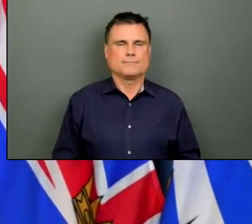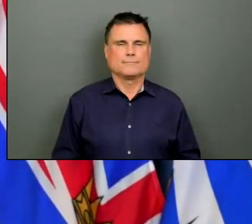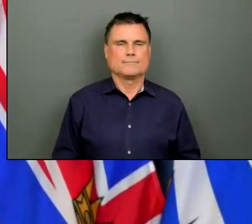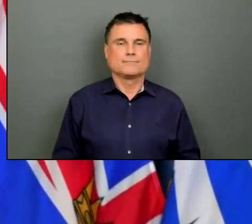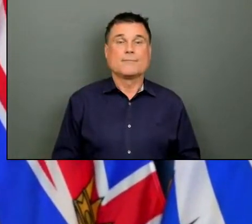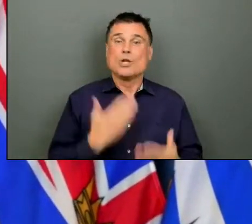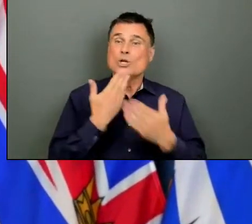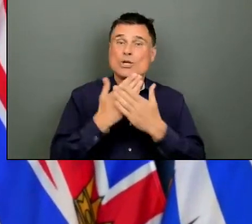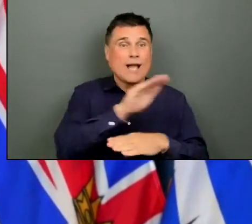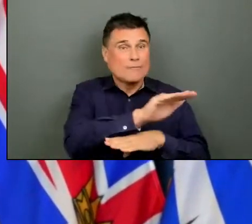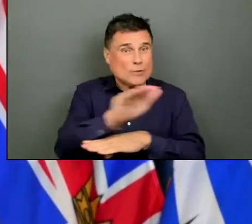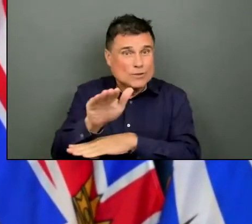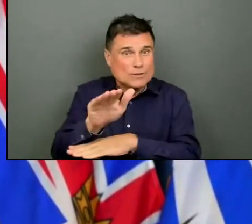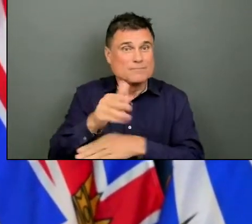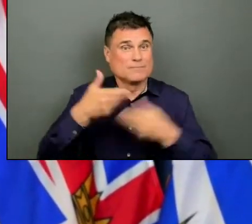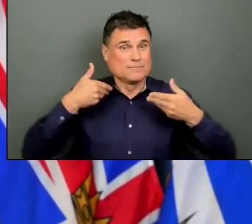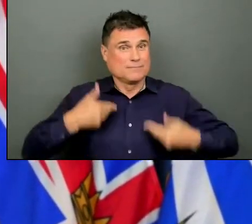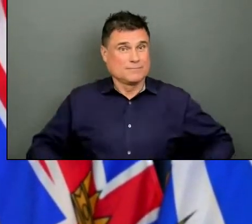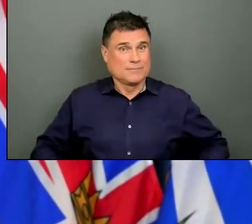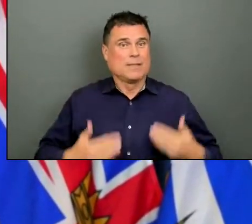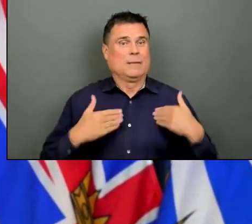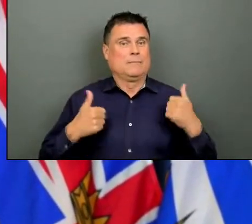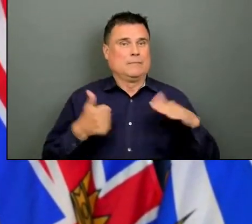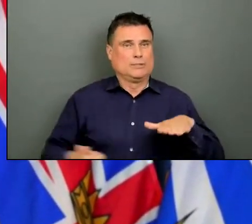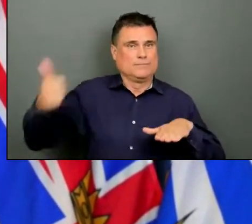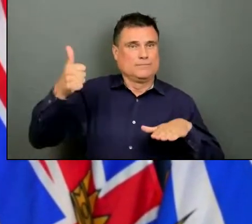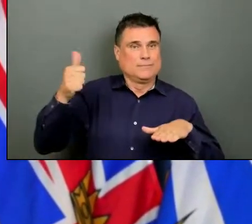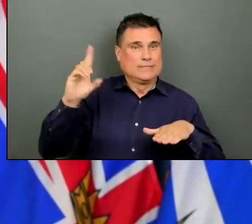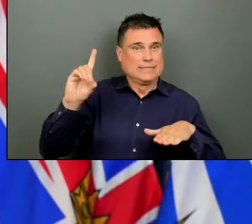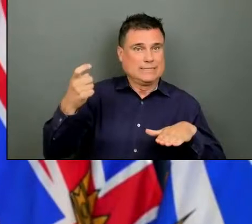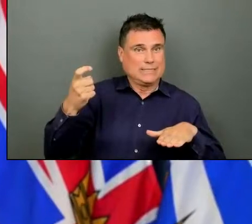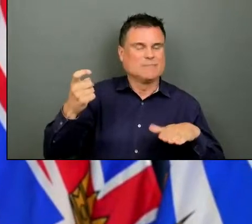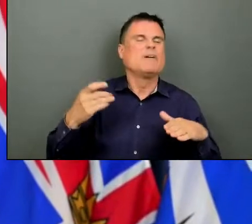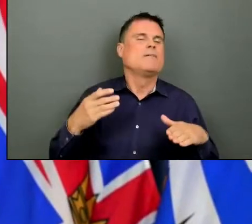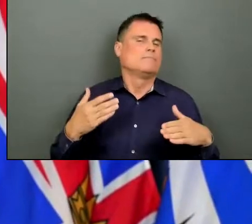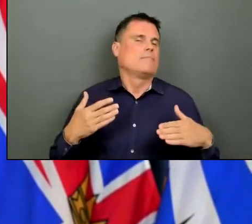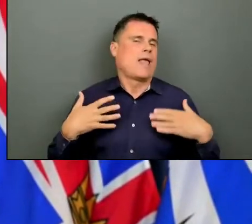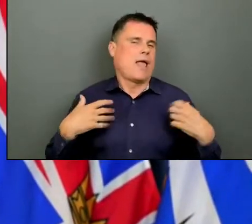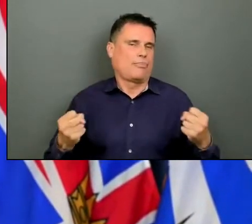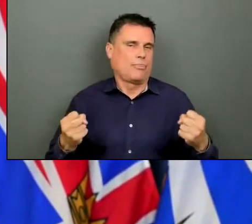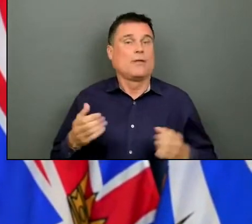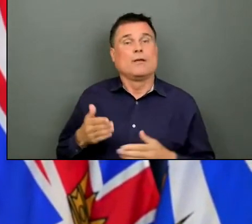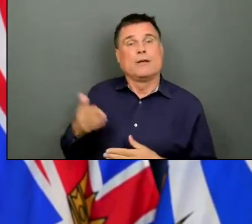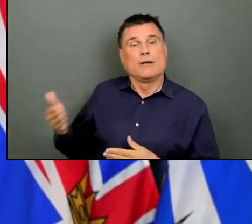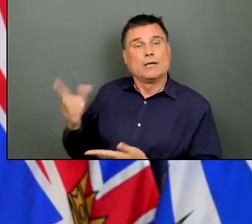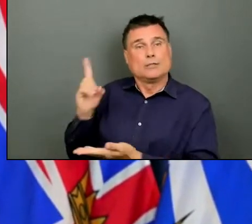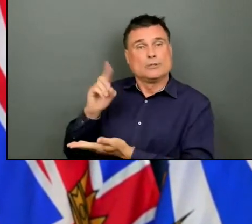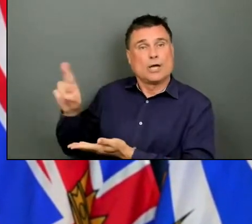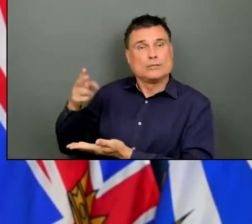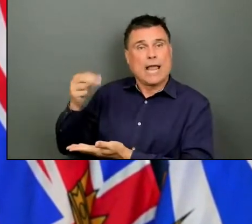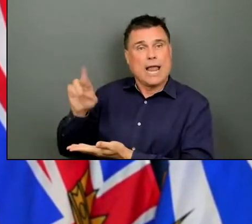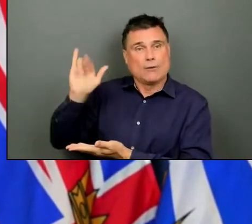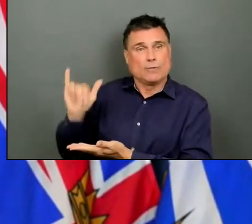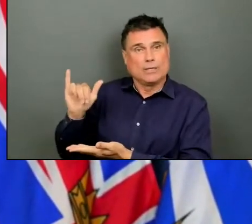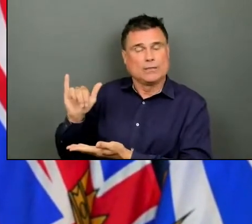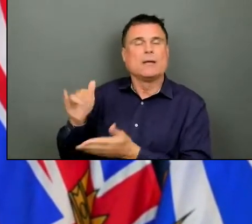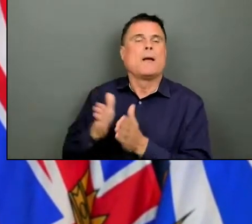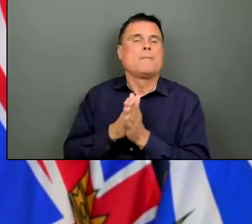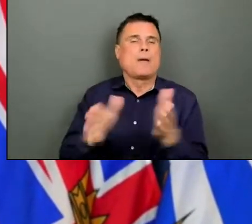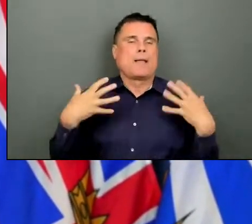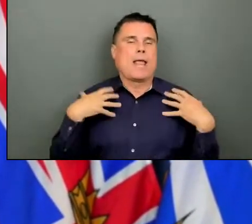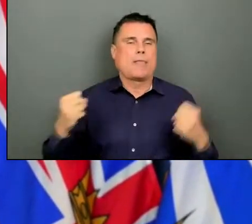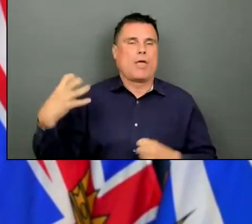Good afternoon. My name is Adrian Dix. I'm BC's Minister of Health. To my right is Dr. Bonnie Henry, BC's Provincial Health Officer. This is